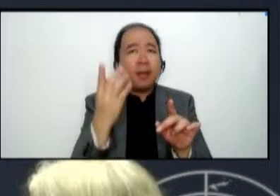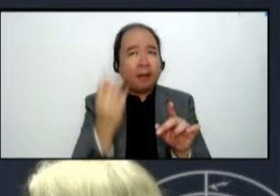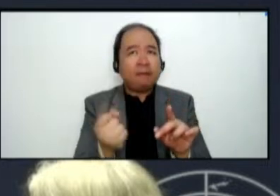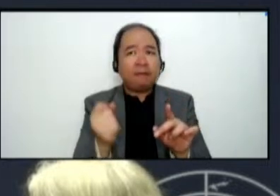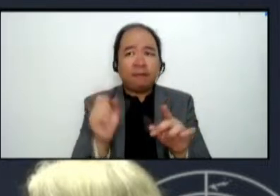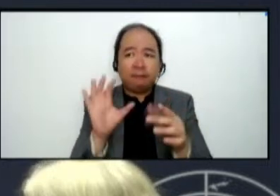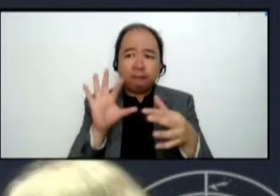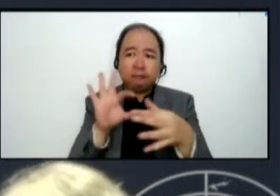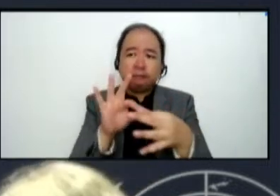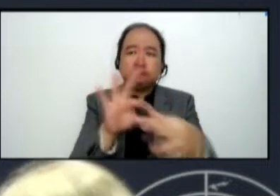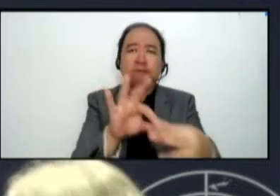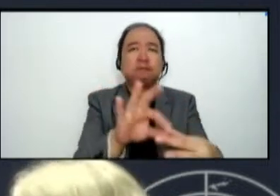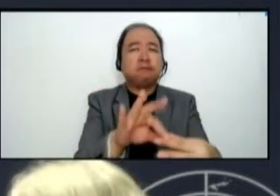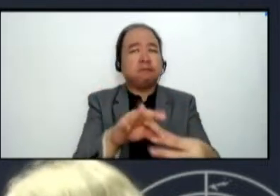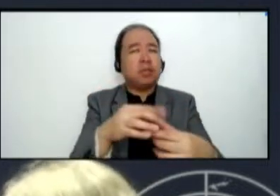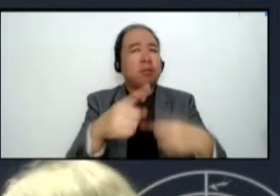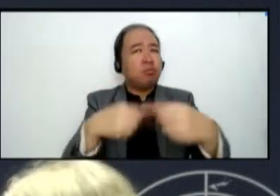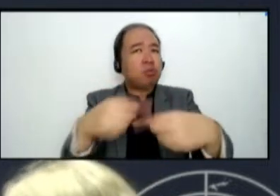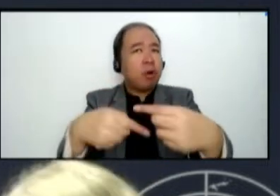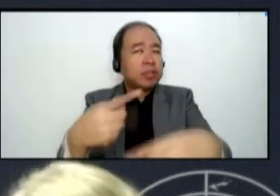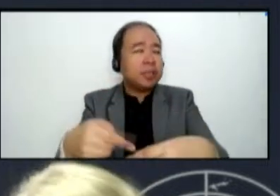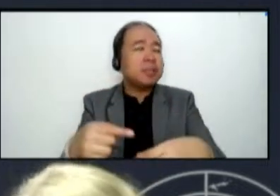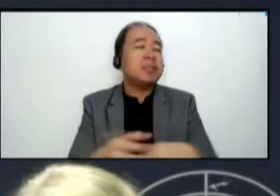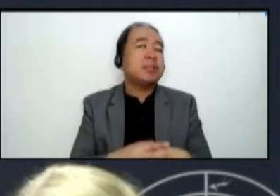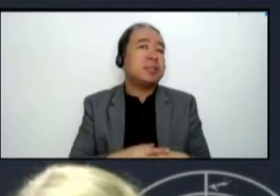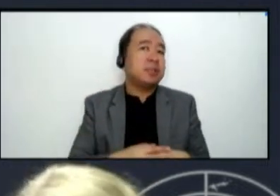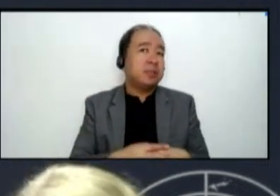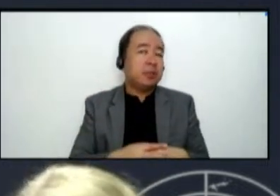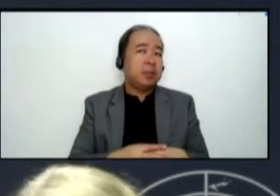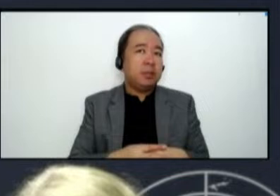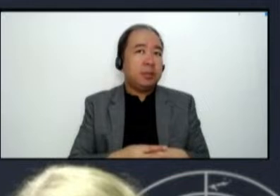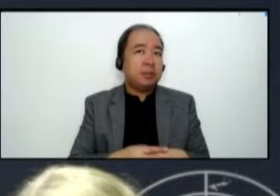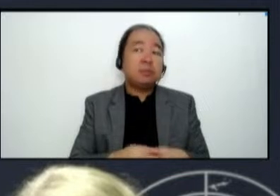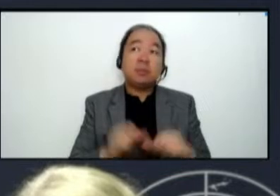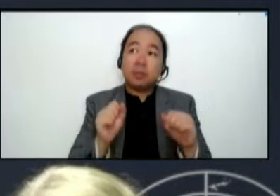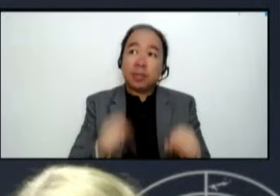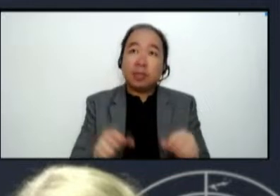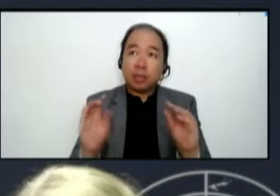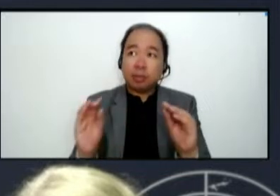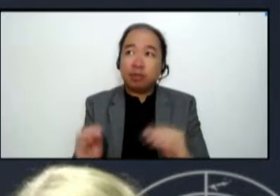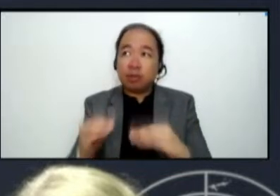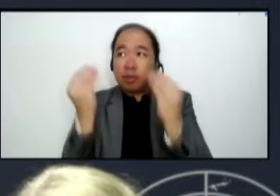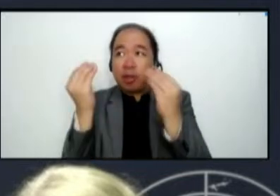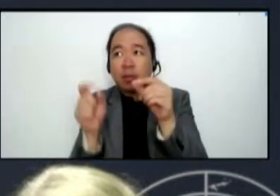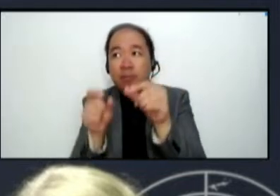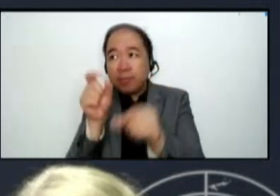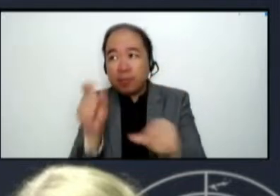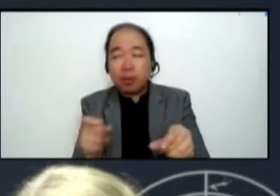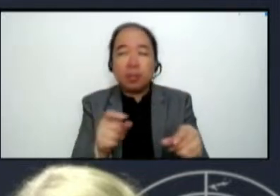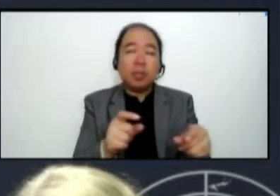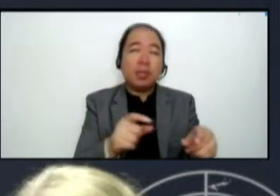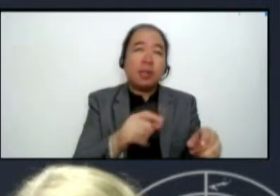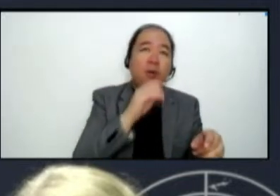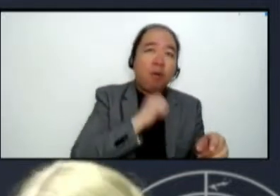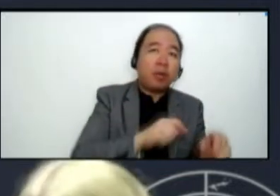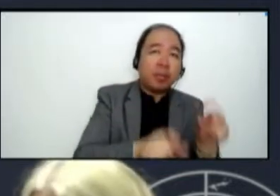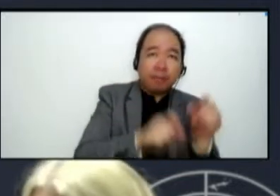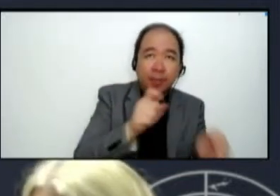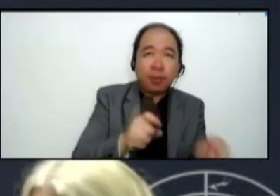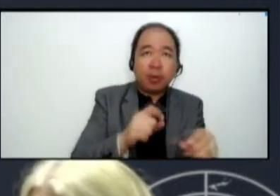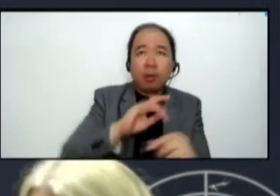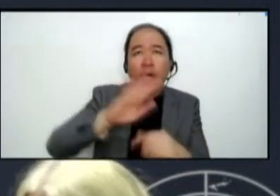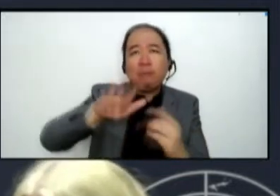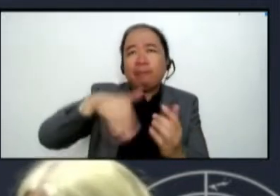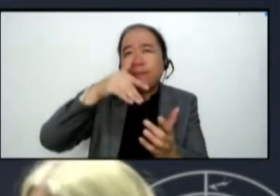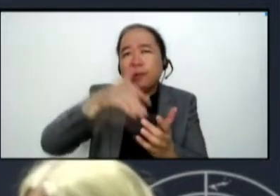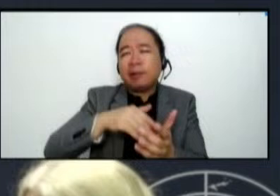connectivity that happens, that can bring younger people and older people together and middle-aged people together as human beings